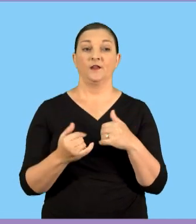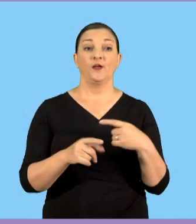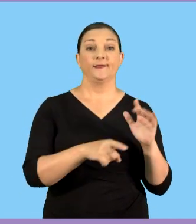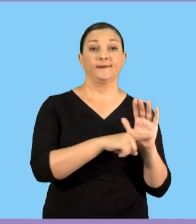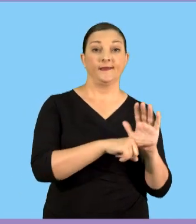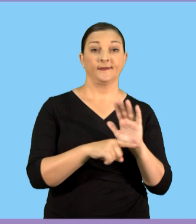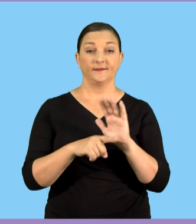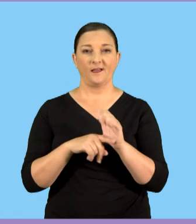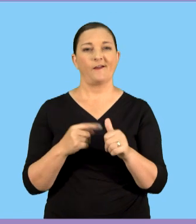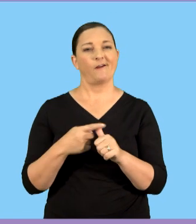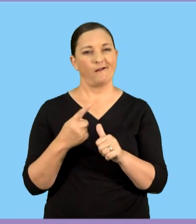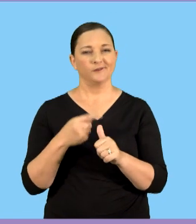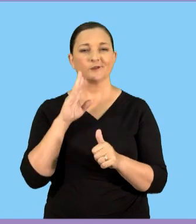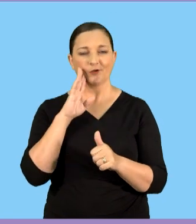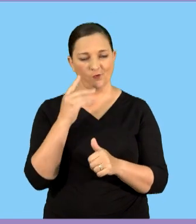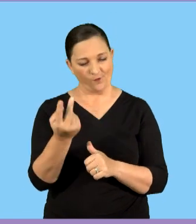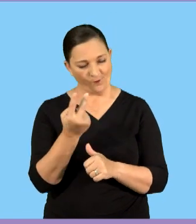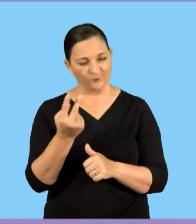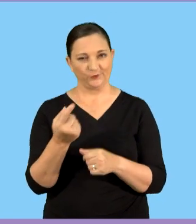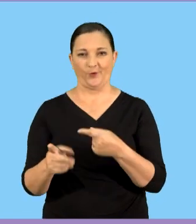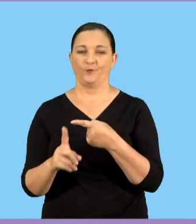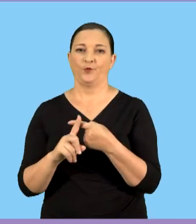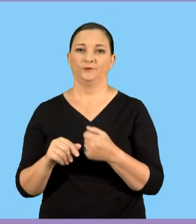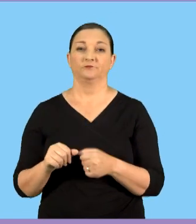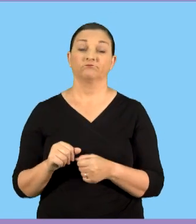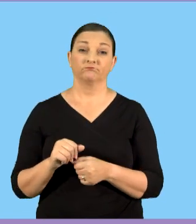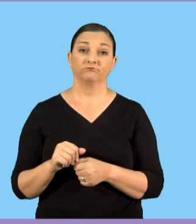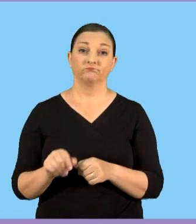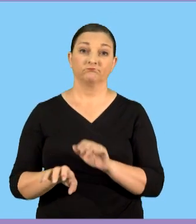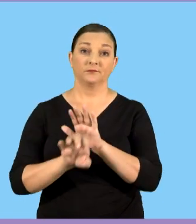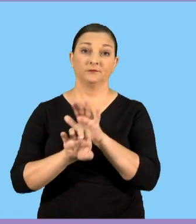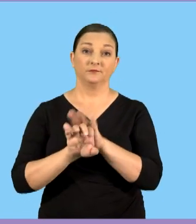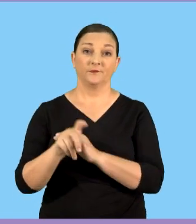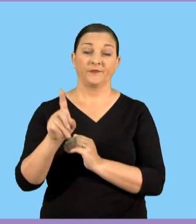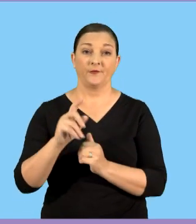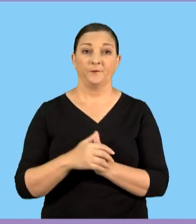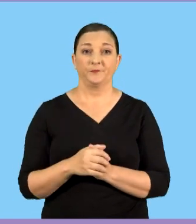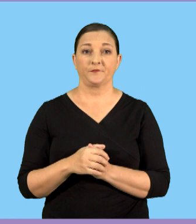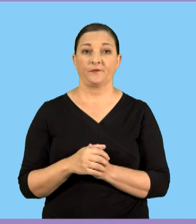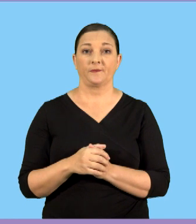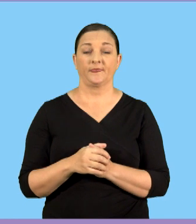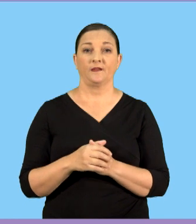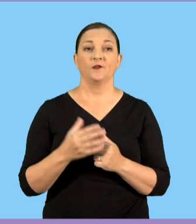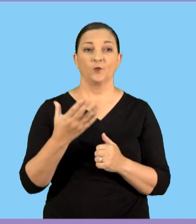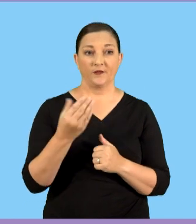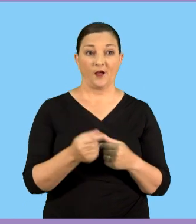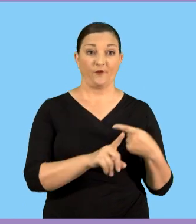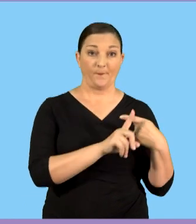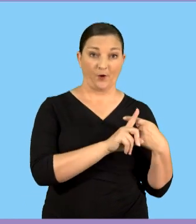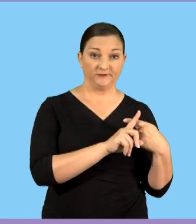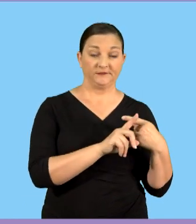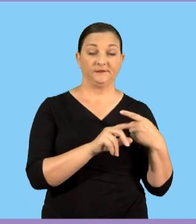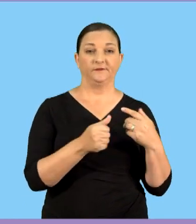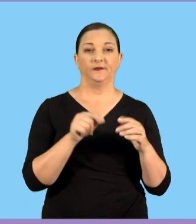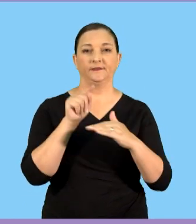answer will also be a positive number. Let's look at some examples. So again, looking back at the table, we have a